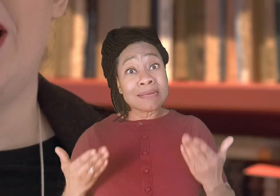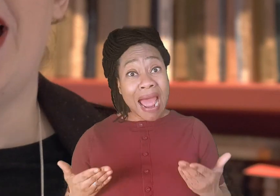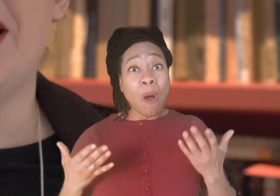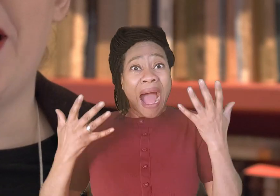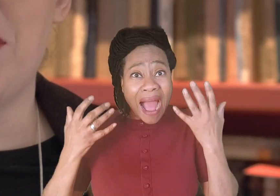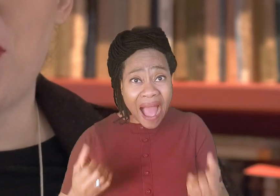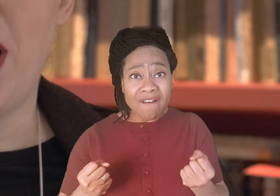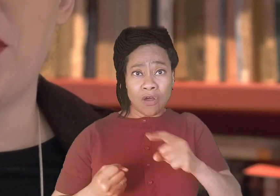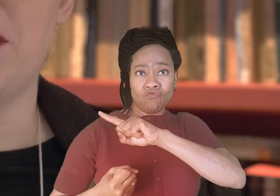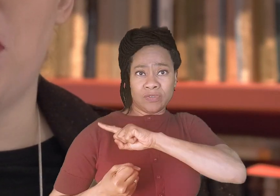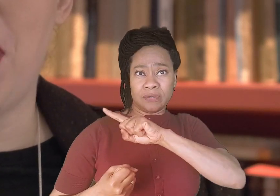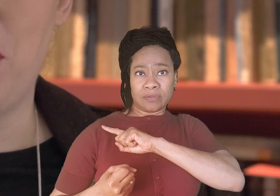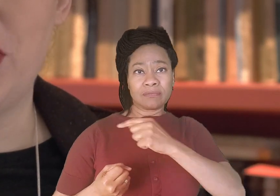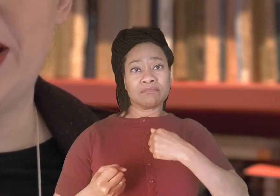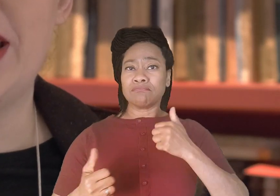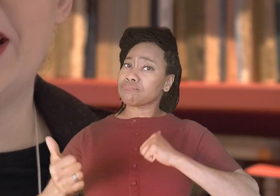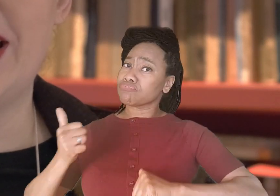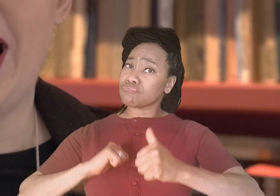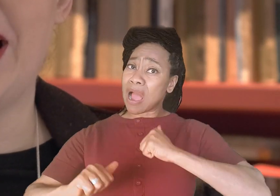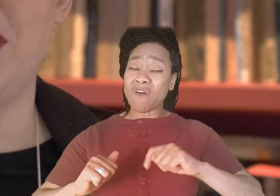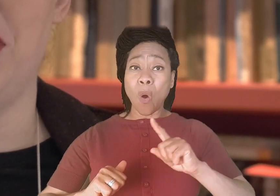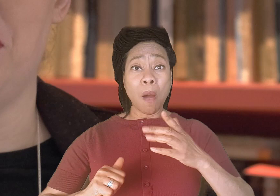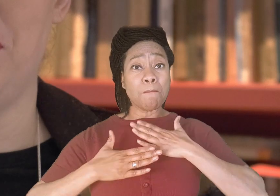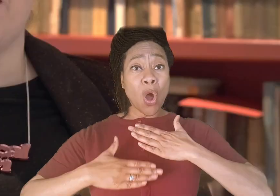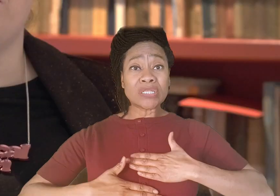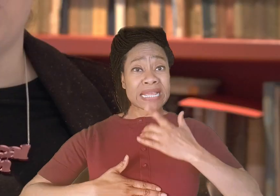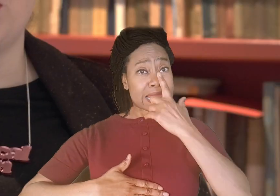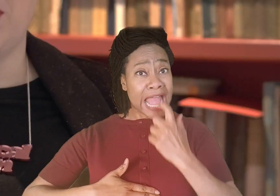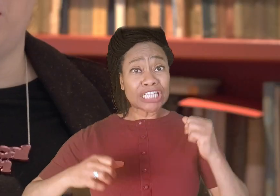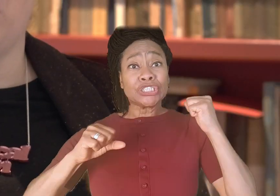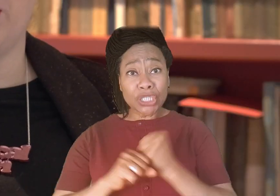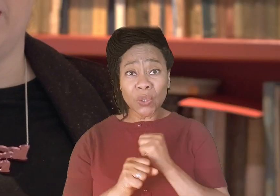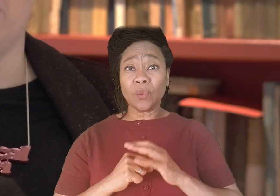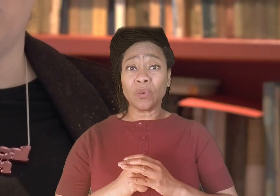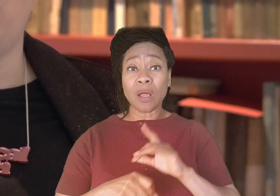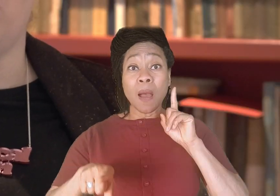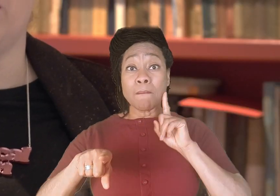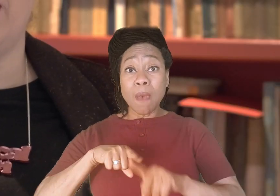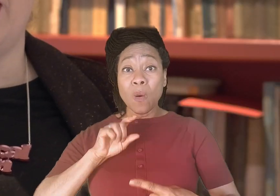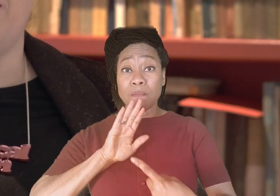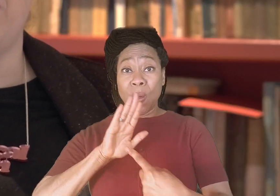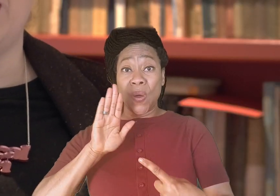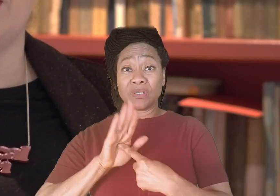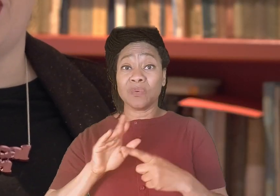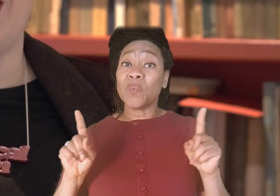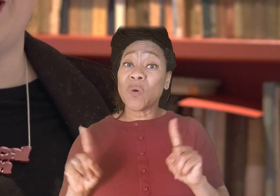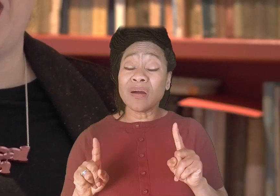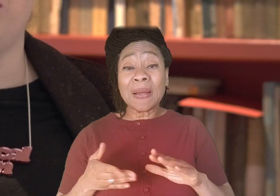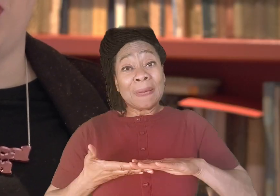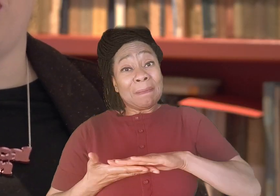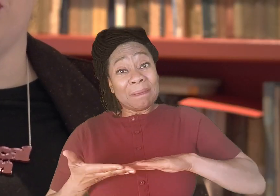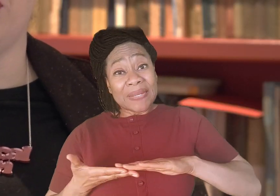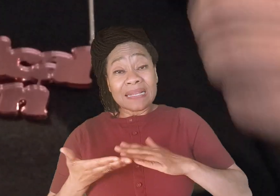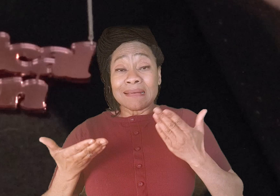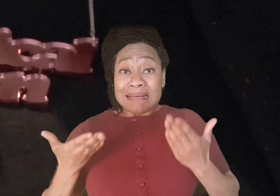it. And I am proud of what my body can do. And most importantly of all, it means that I